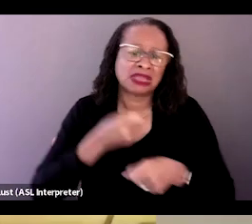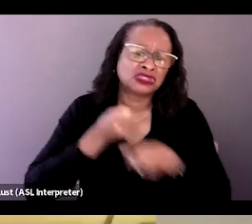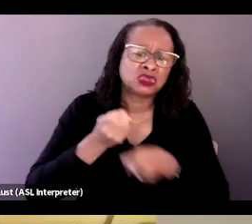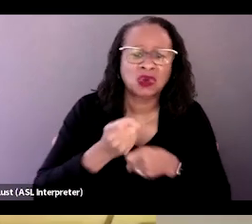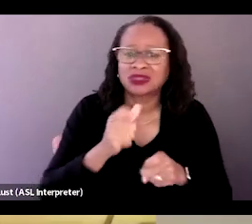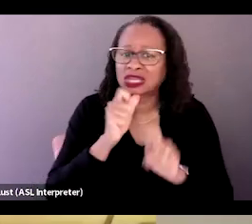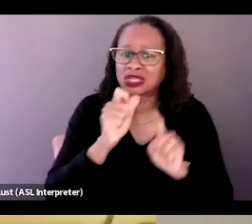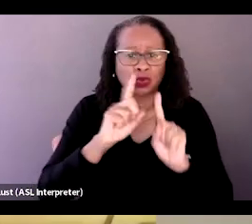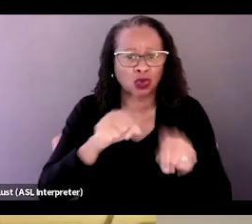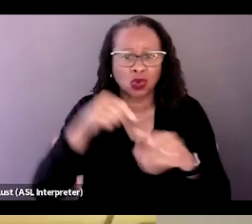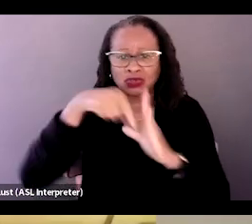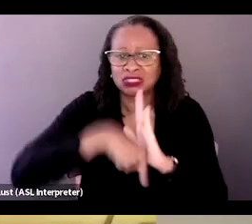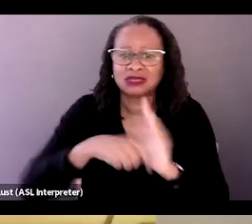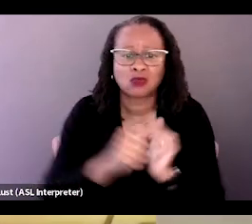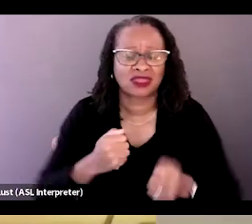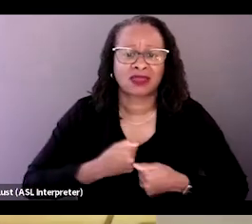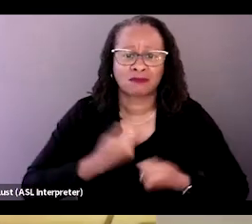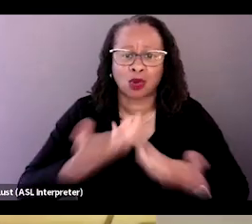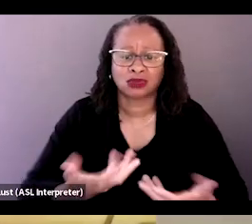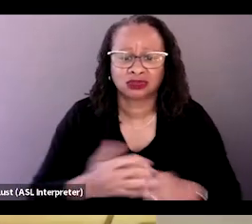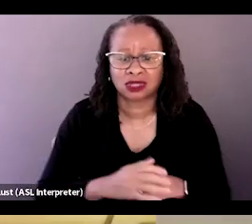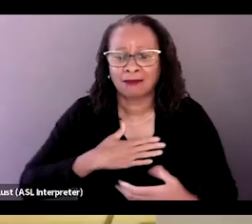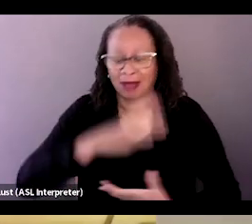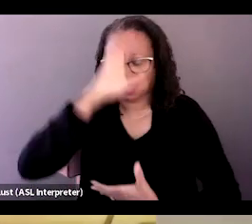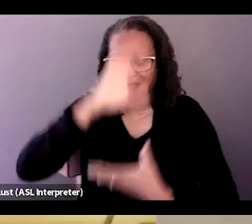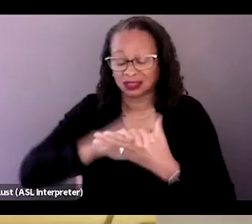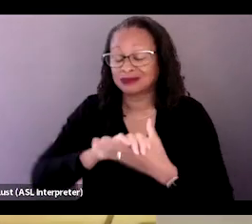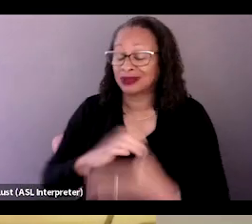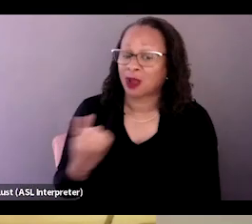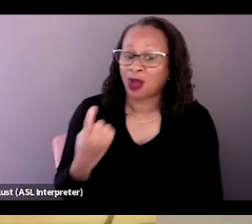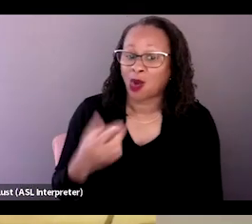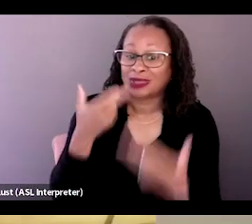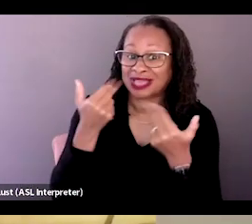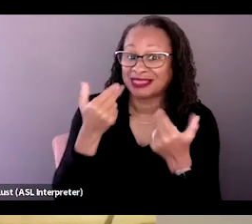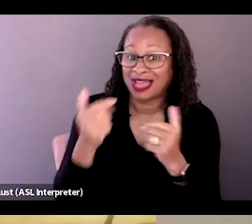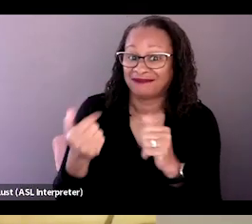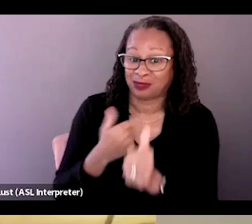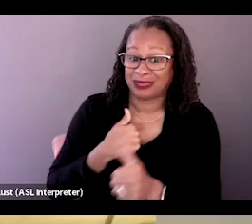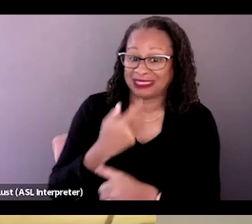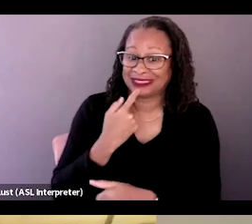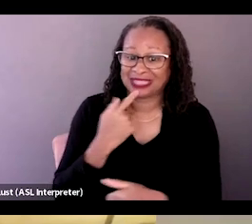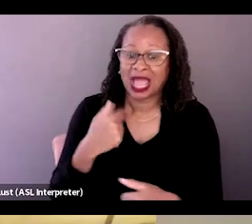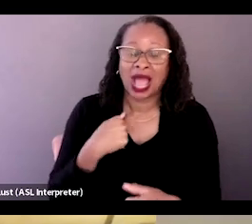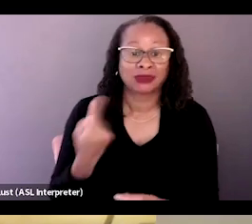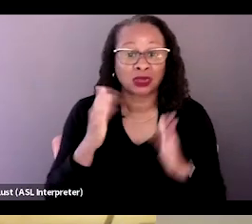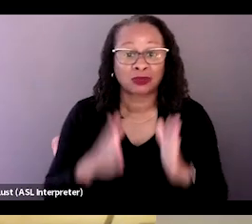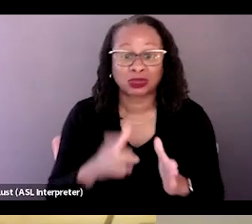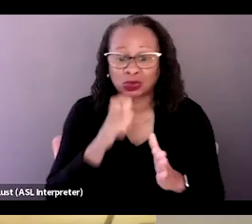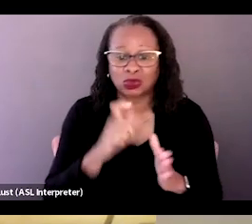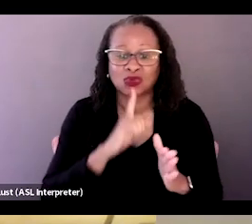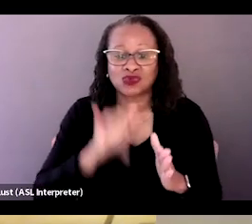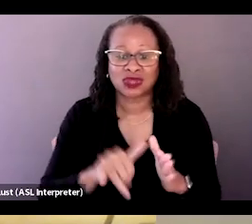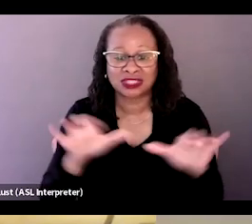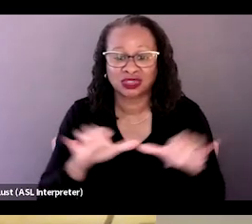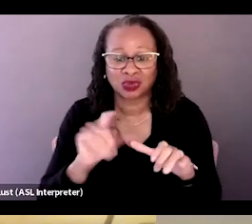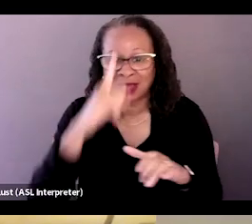in their emotions. And my husband always laughs at me and says I was the only one who could really do it, because in Italy we